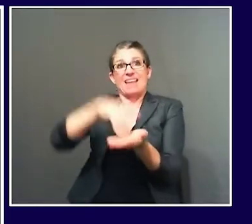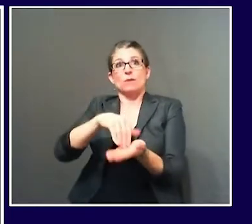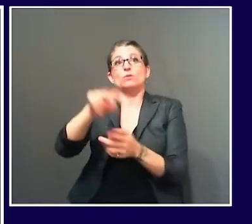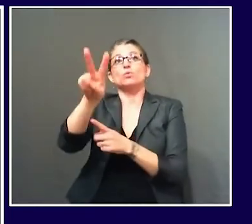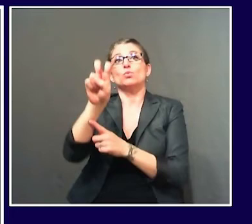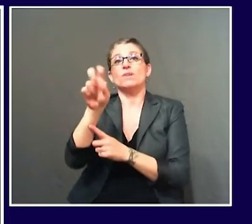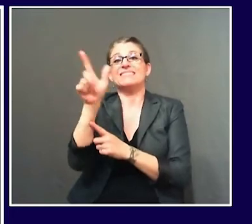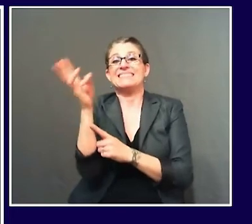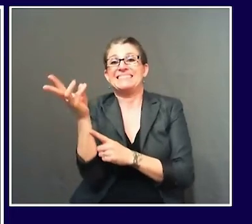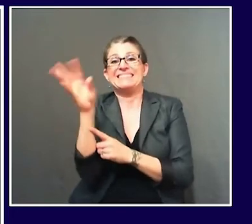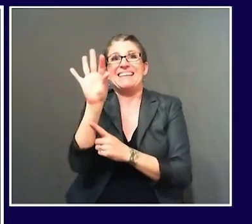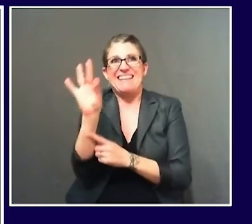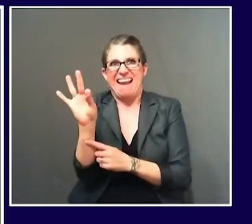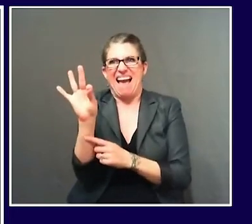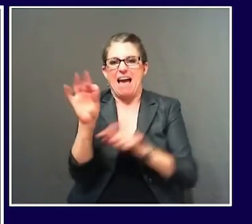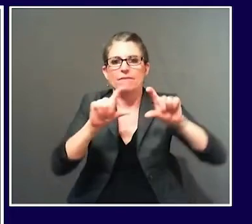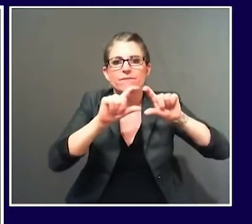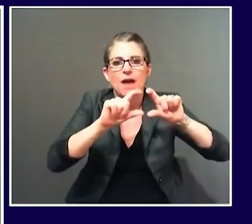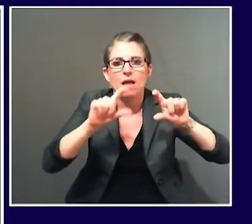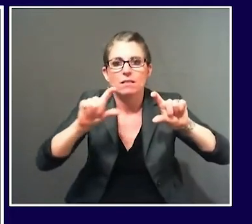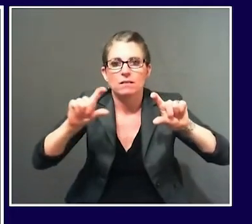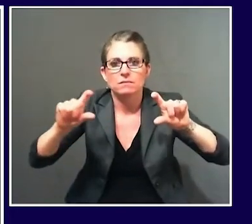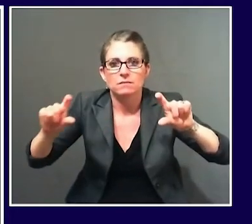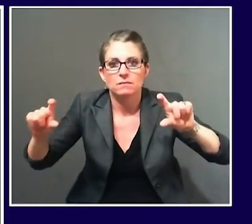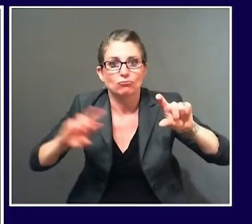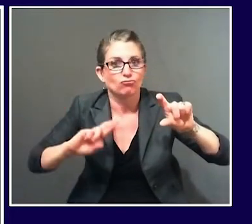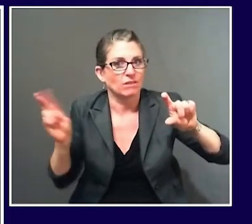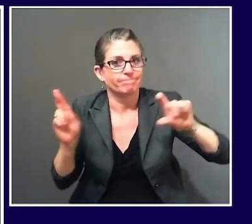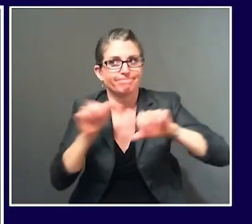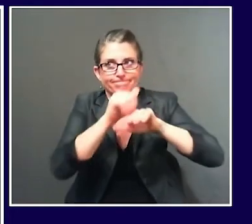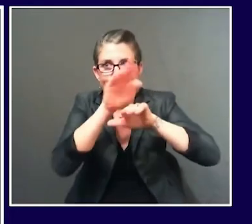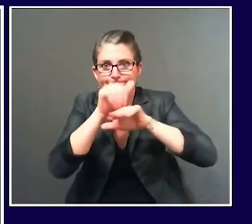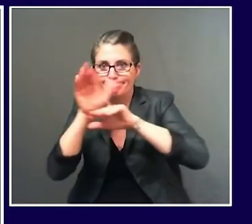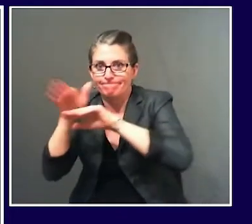15,269 viral transport media vials. That's